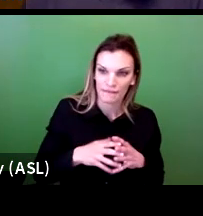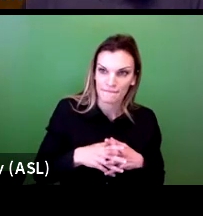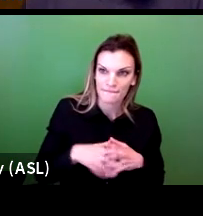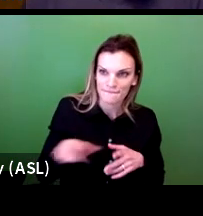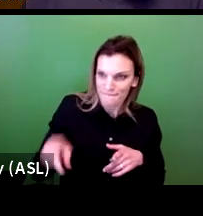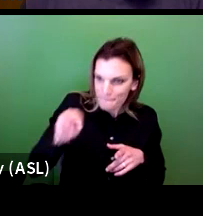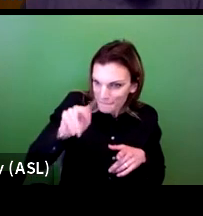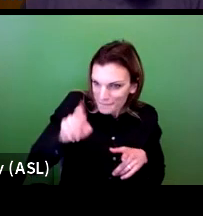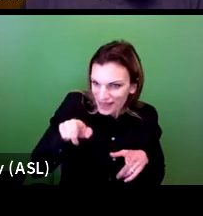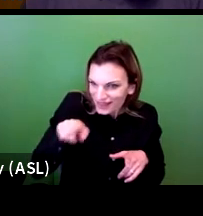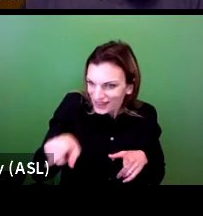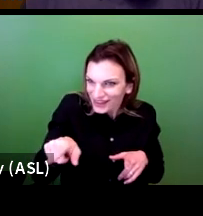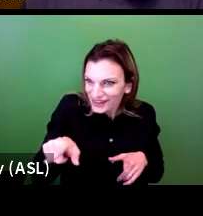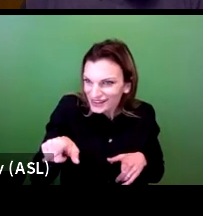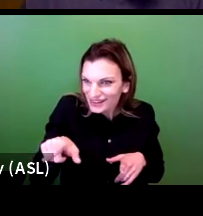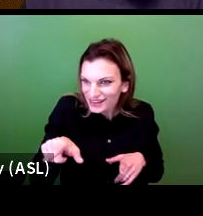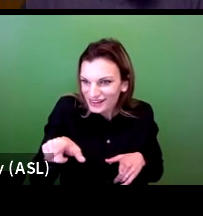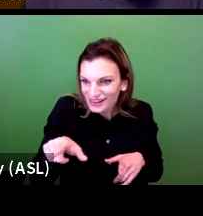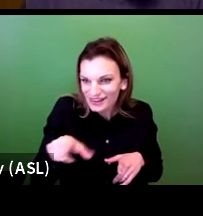Mike, I see you raising your hand.